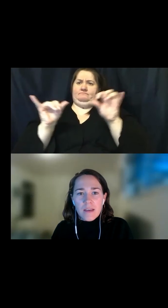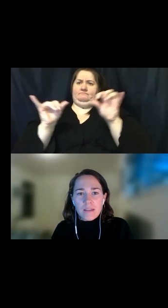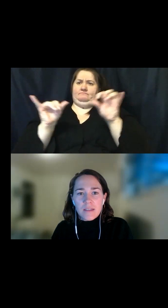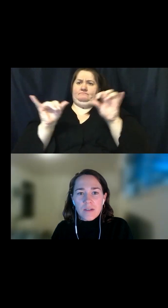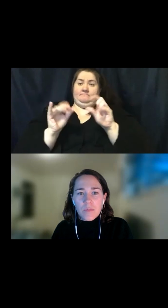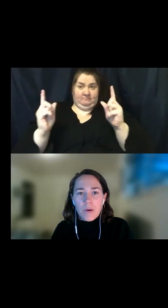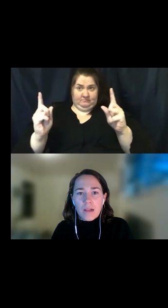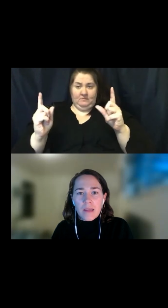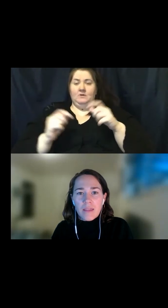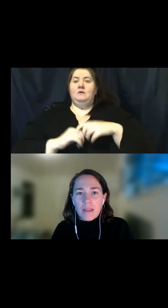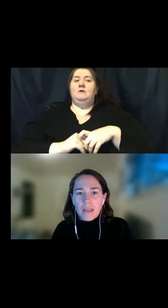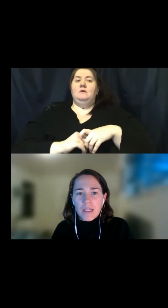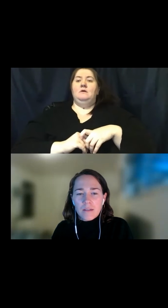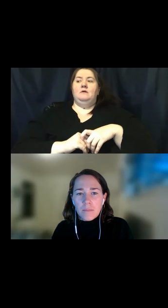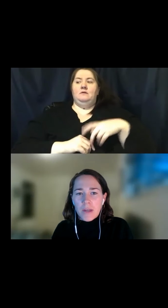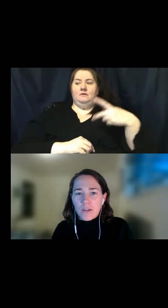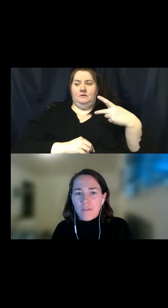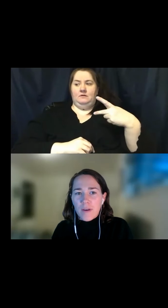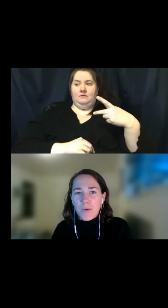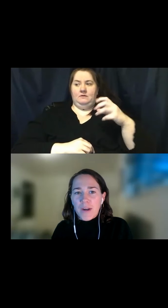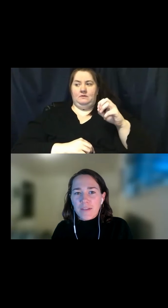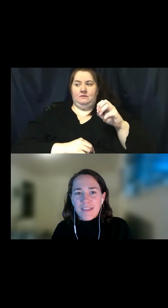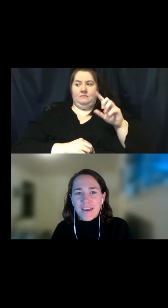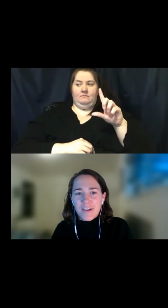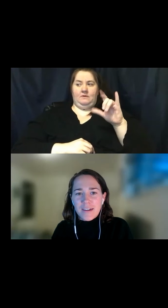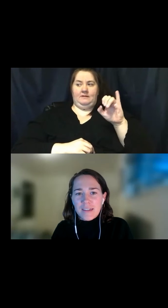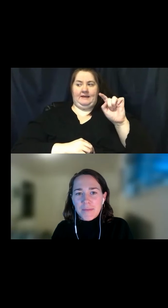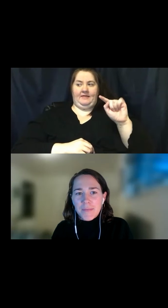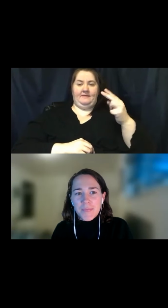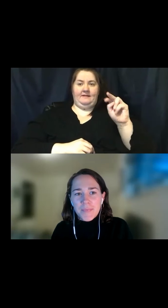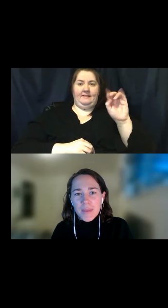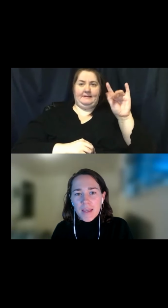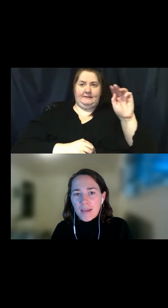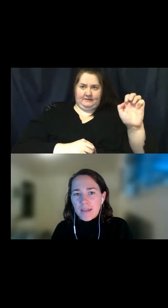is it polyethylene? I'm not sure if I'm pronouncing that correctly.